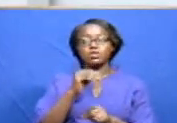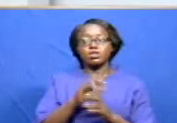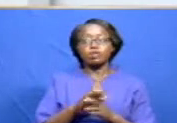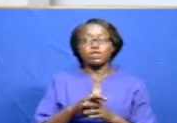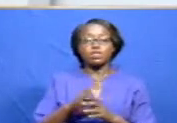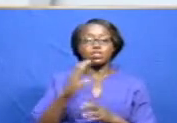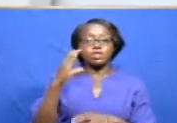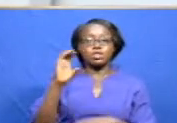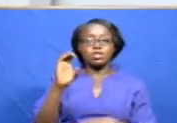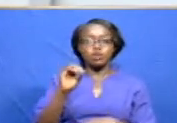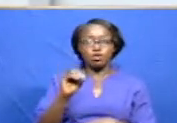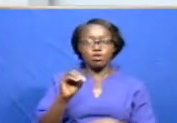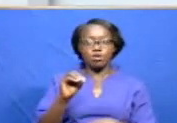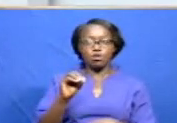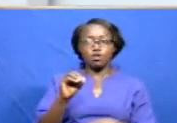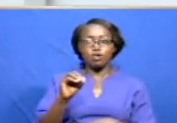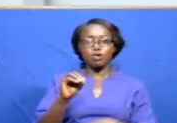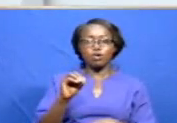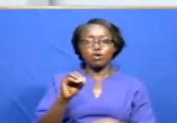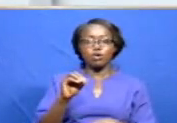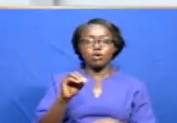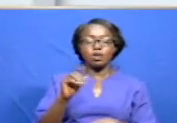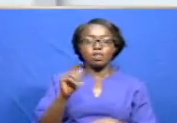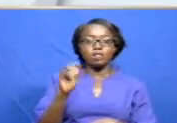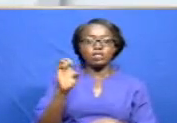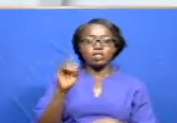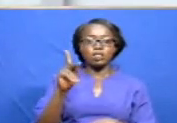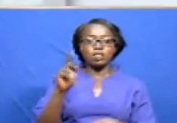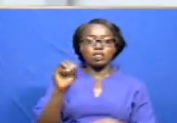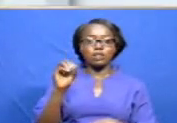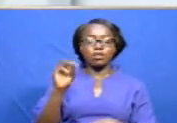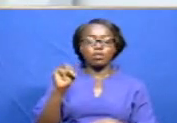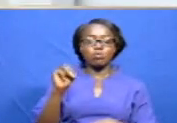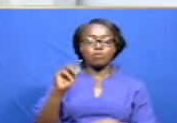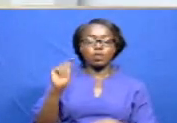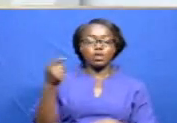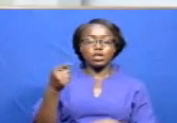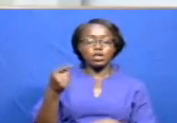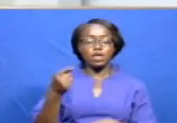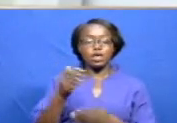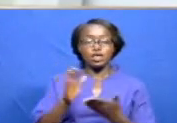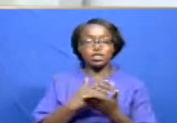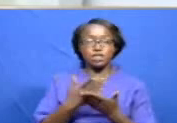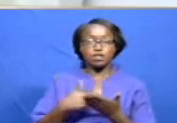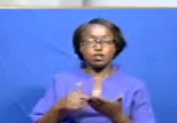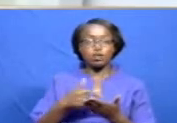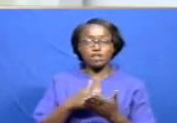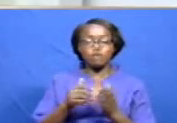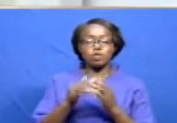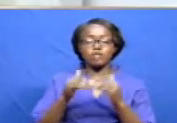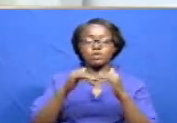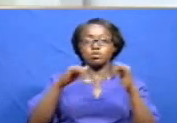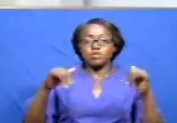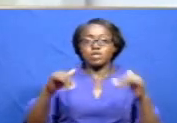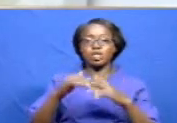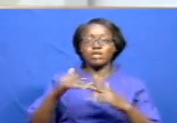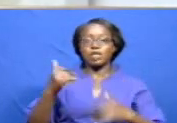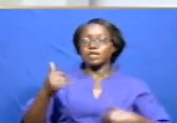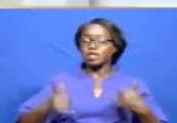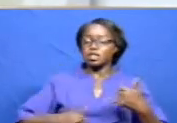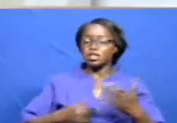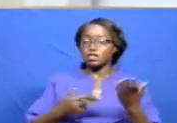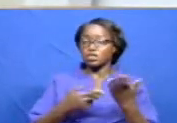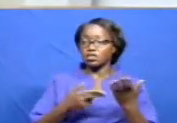Executive Director and CEO of Telkom Kenya, just giving us insights on the telco space and the exciting technologies that